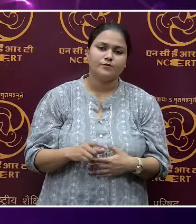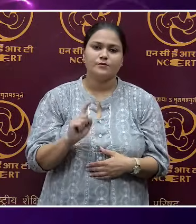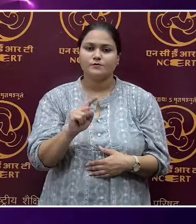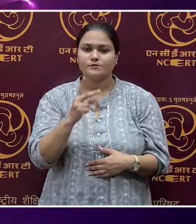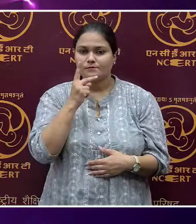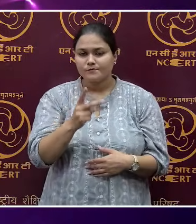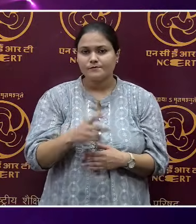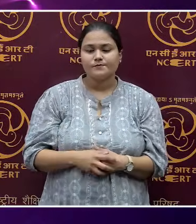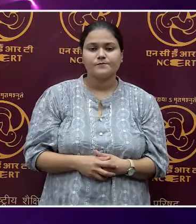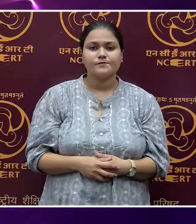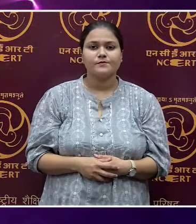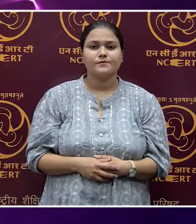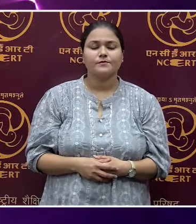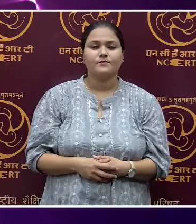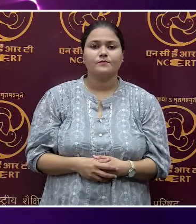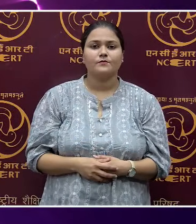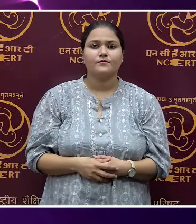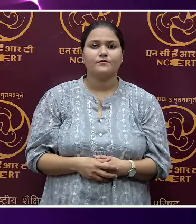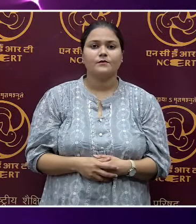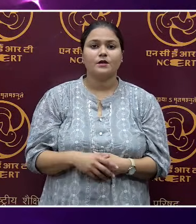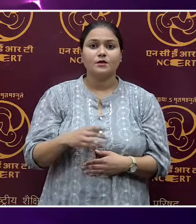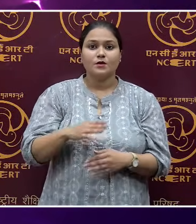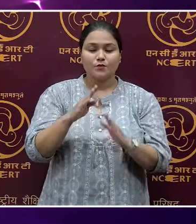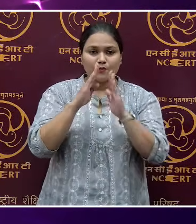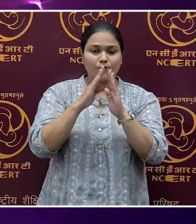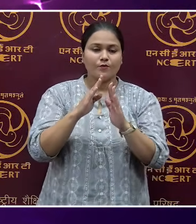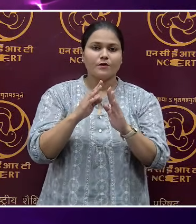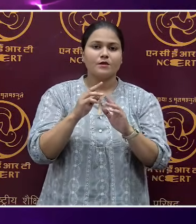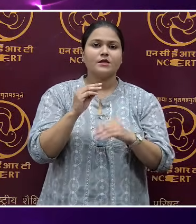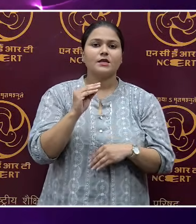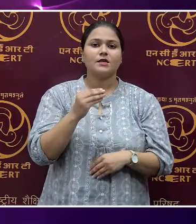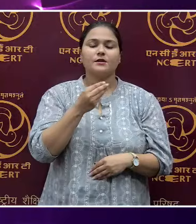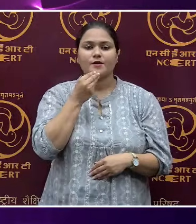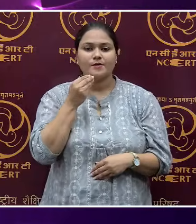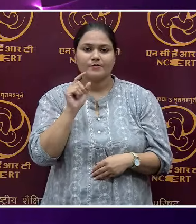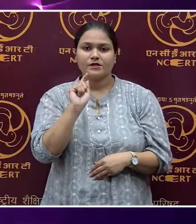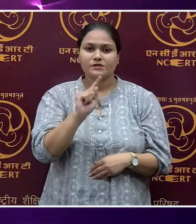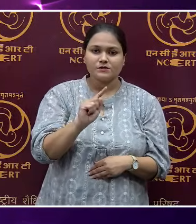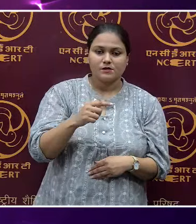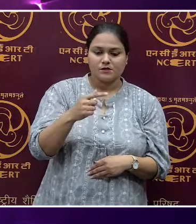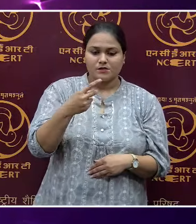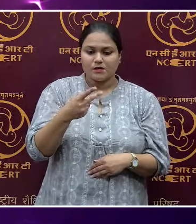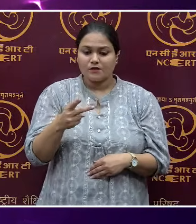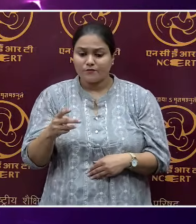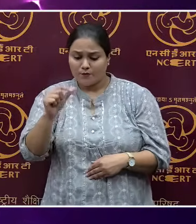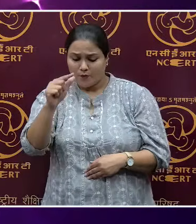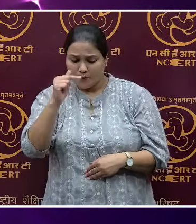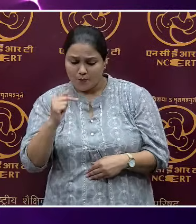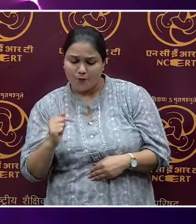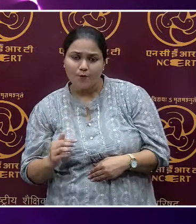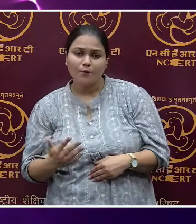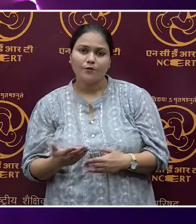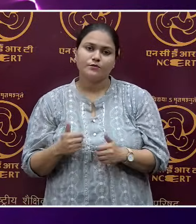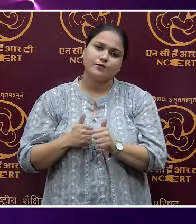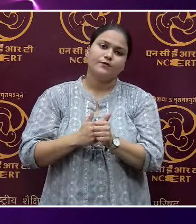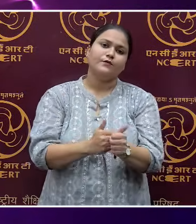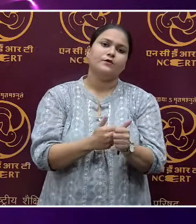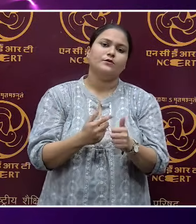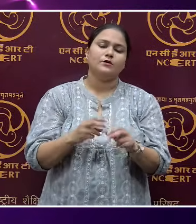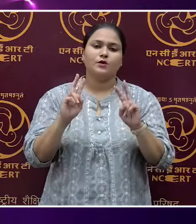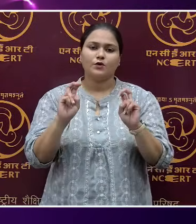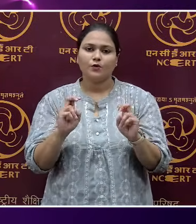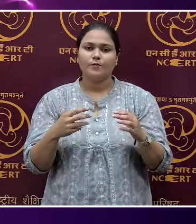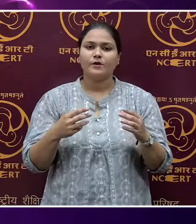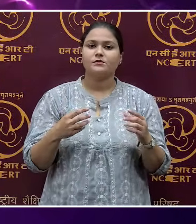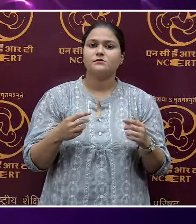see there is it is guiding you. Please click on the link mentioned below to access the related resources related to the topic, odd or